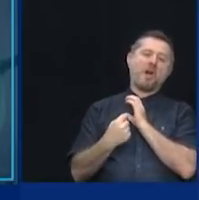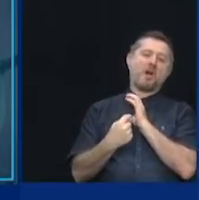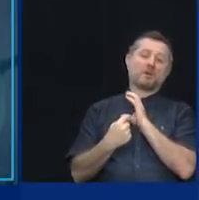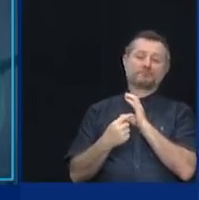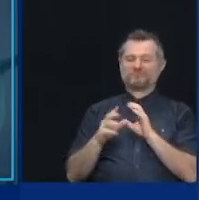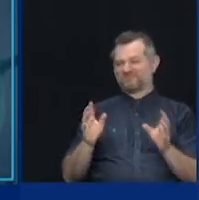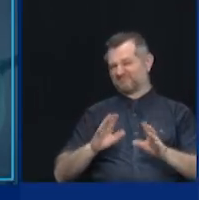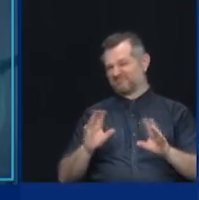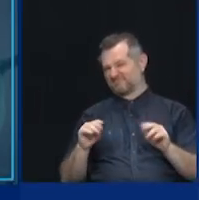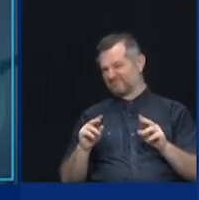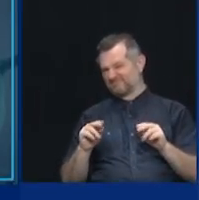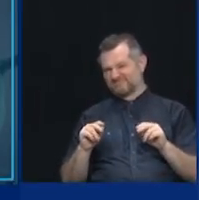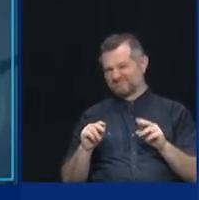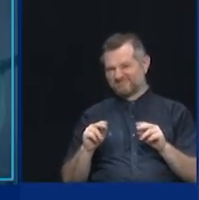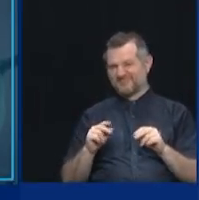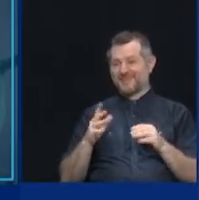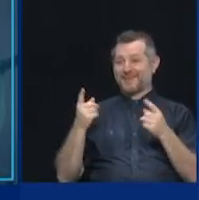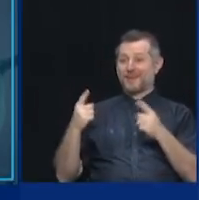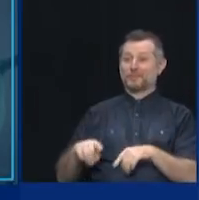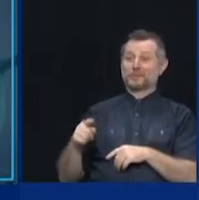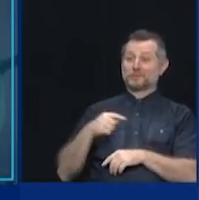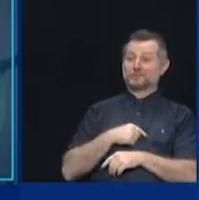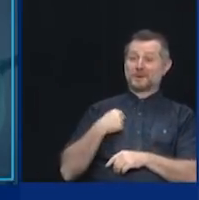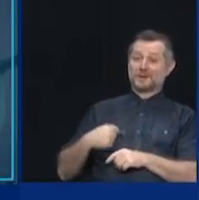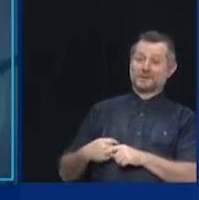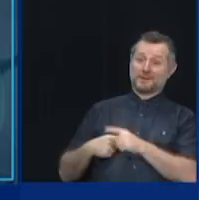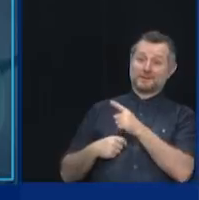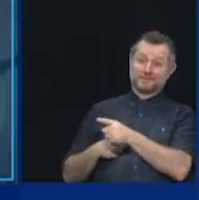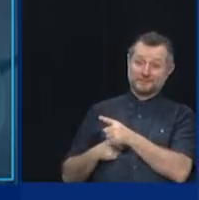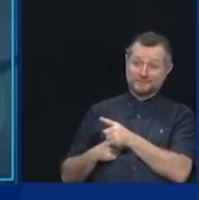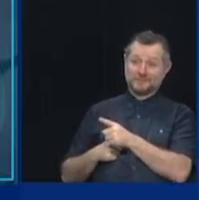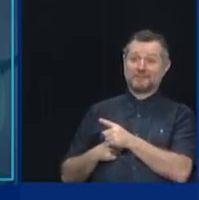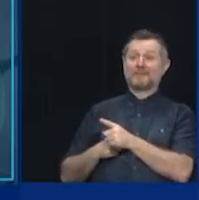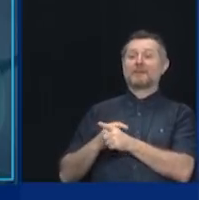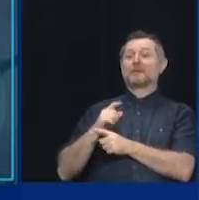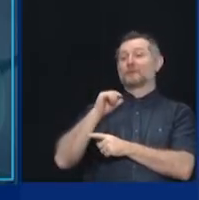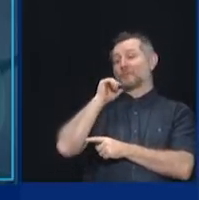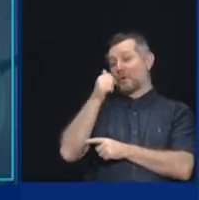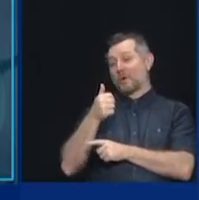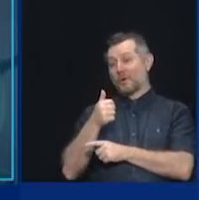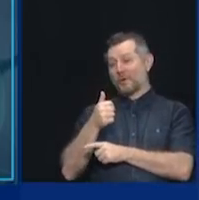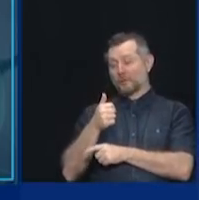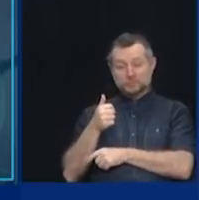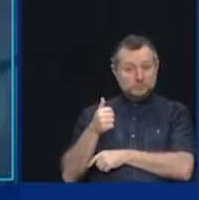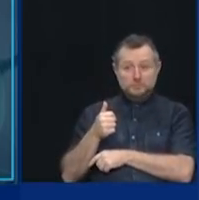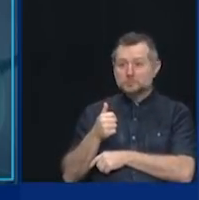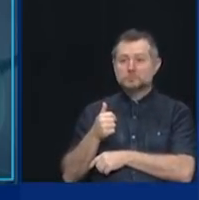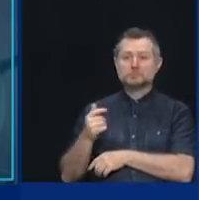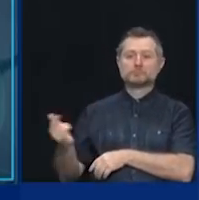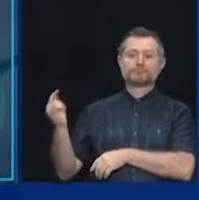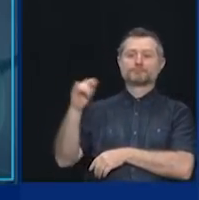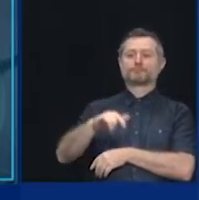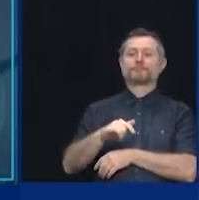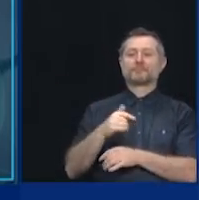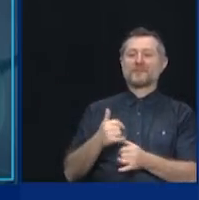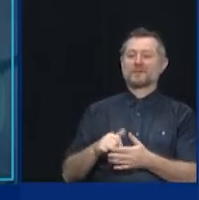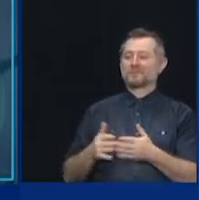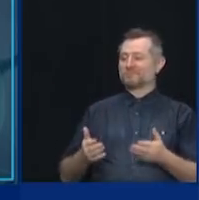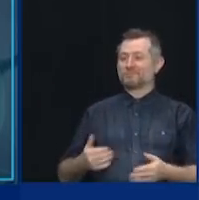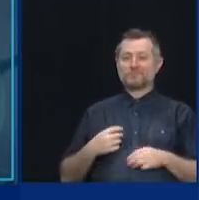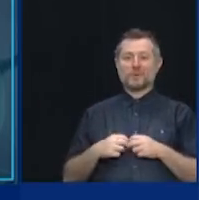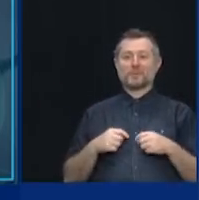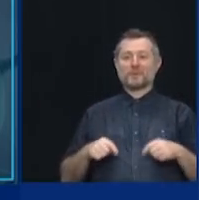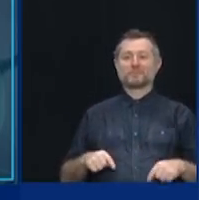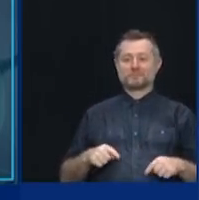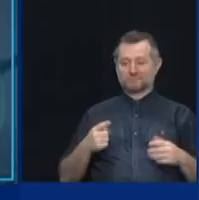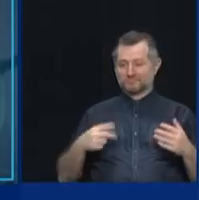China tomorrow is our problem today and the week after. They